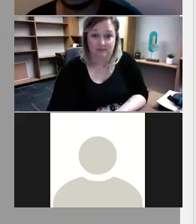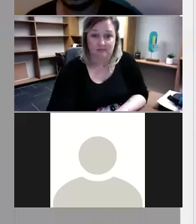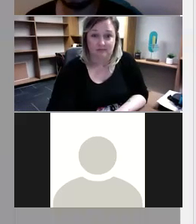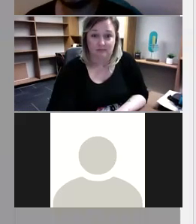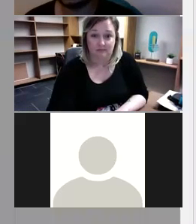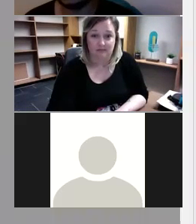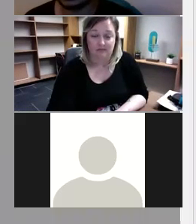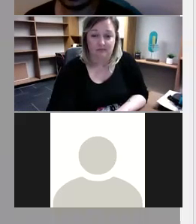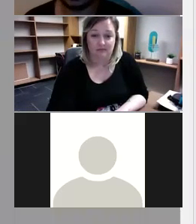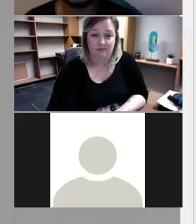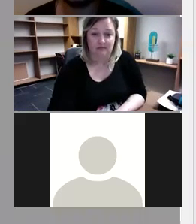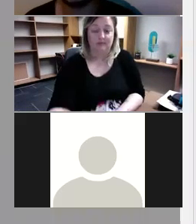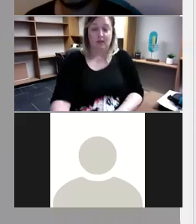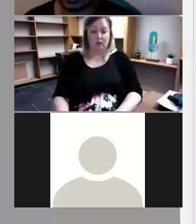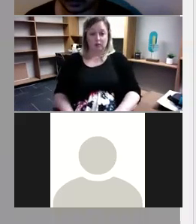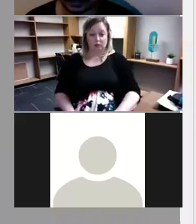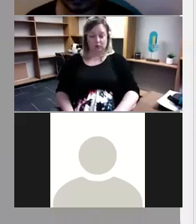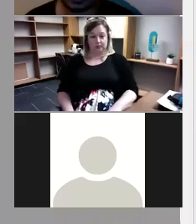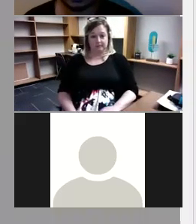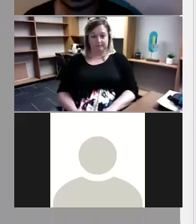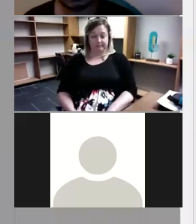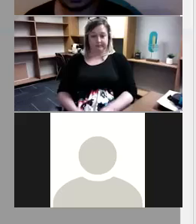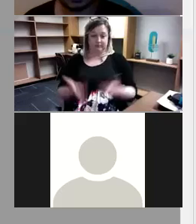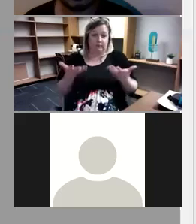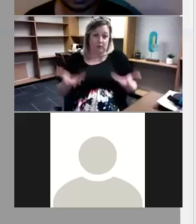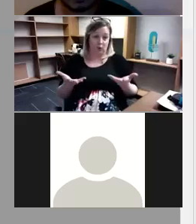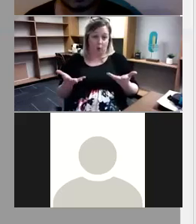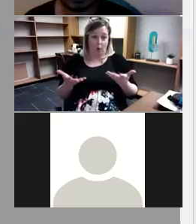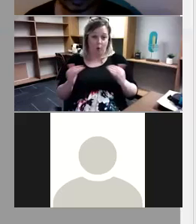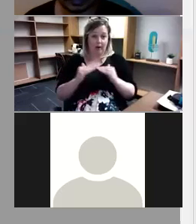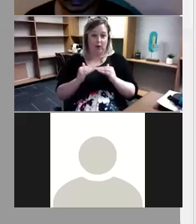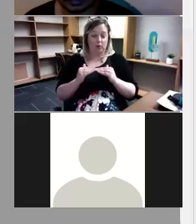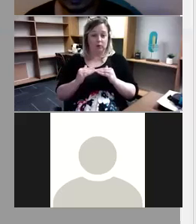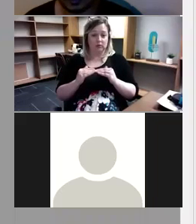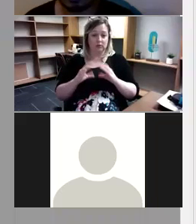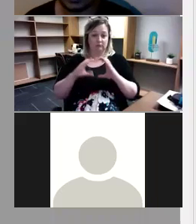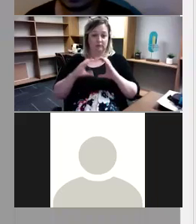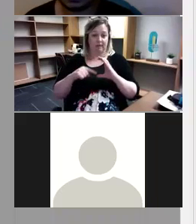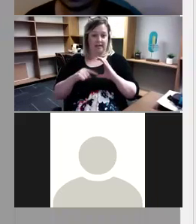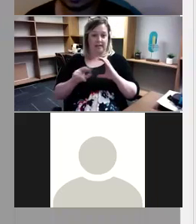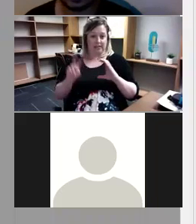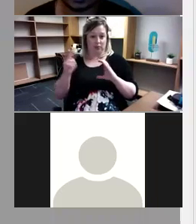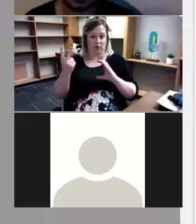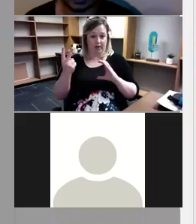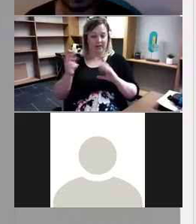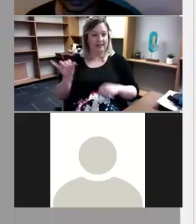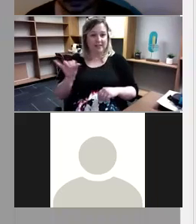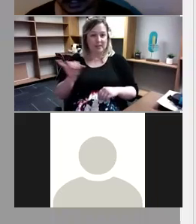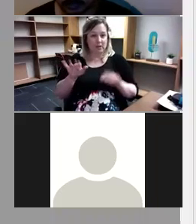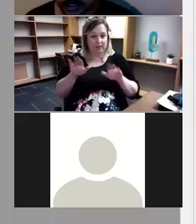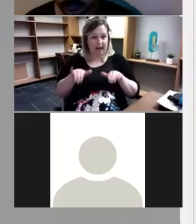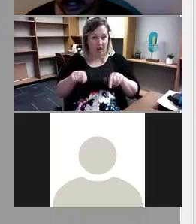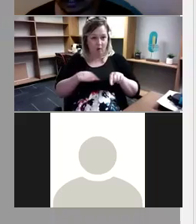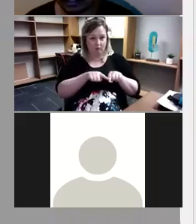So n log base ba is n squared, so theta of n squared. Similarly, we have n log base ba is equal to n squared for